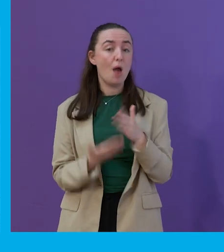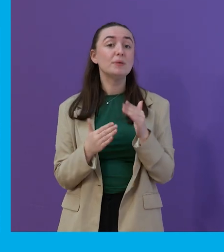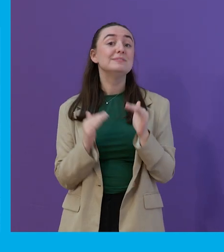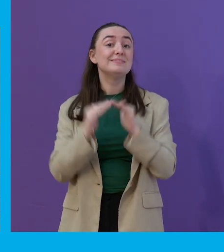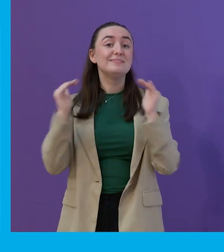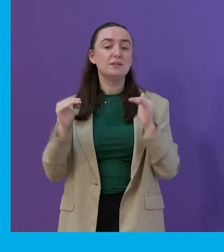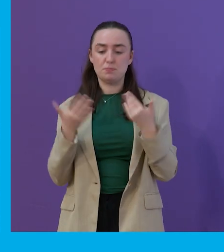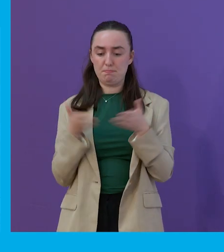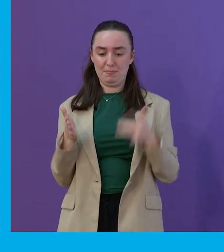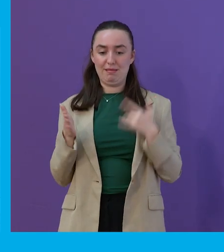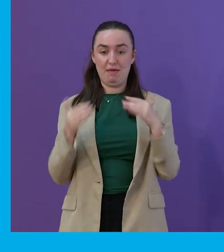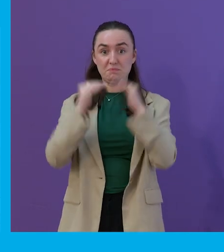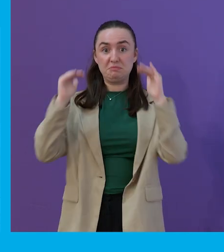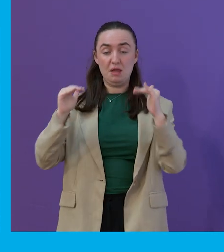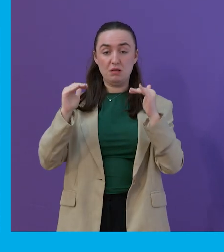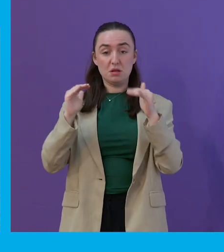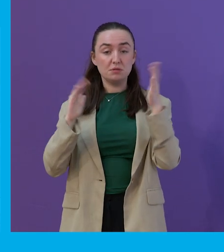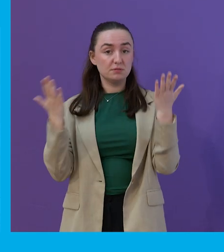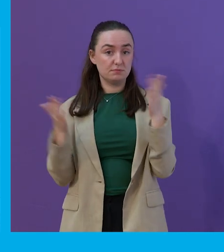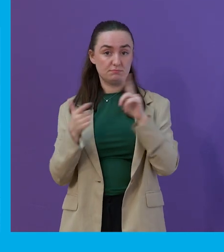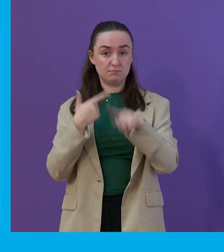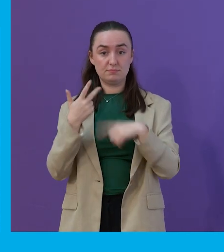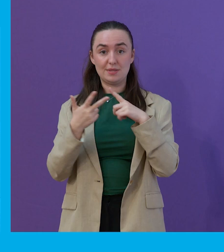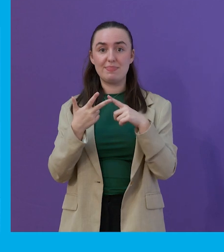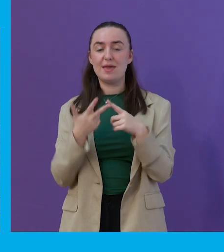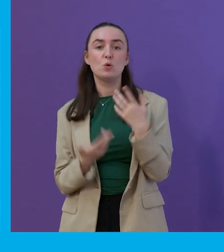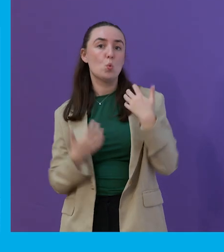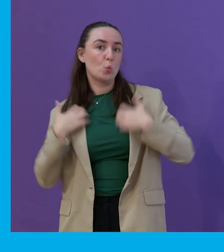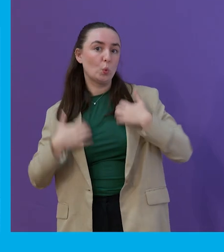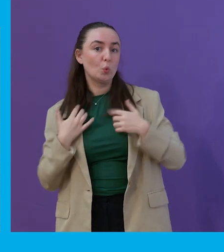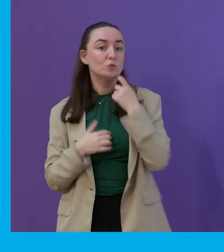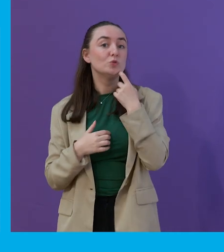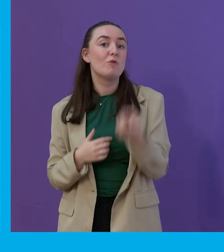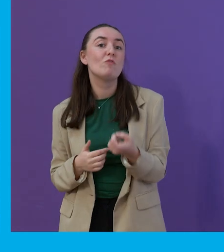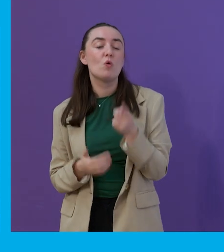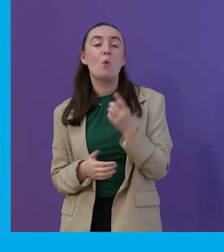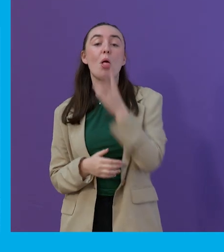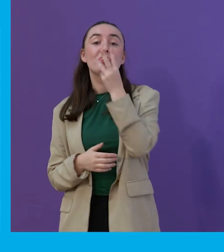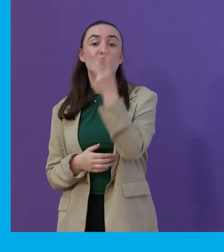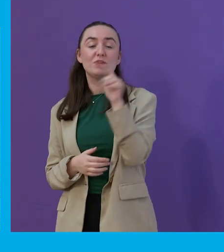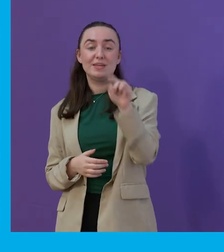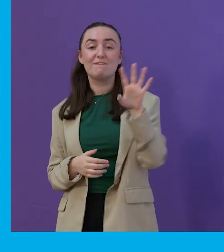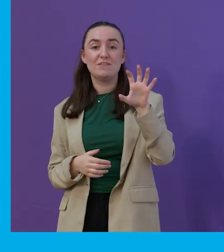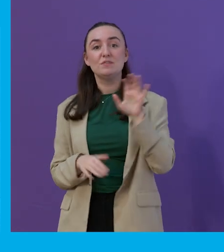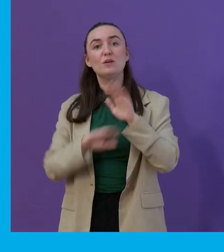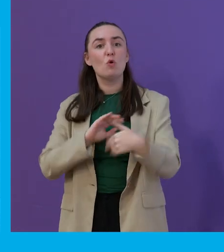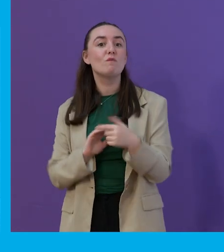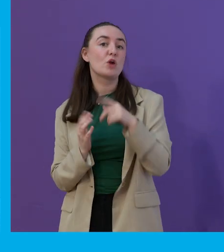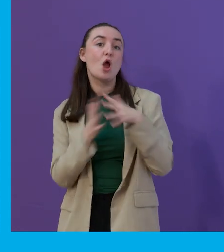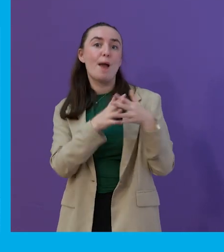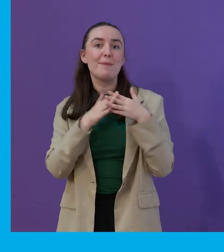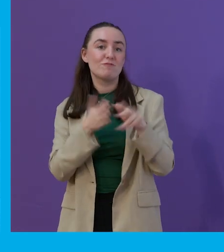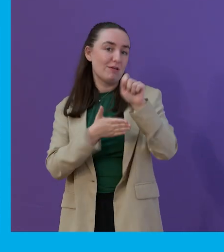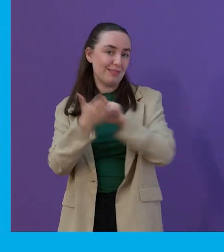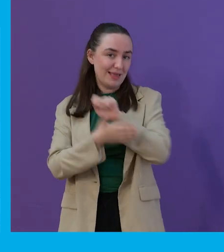at 1:15, and then a lively discussion on the US election at 3:15 p.m. So I hope that you are able to come along